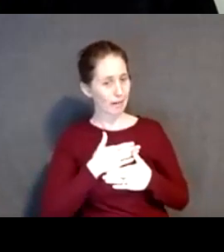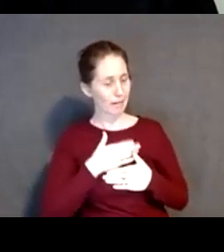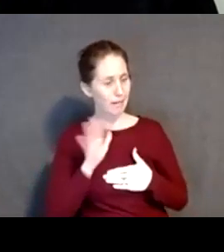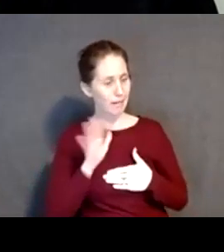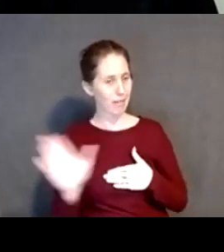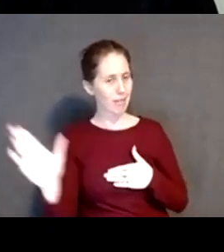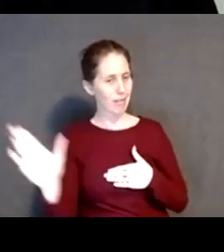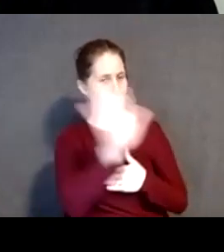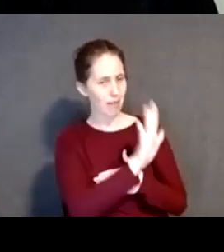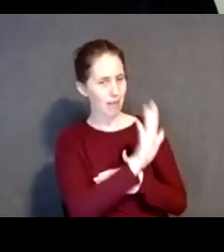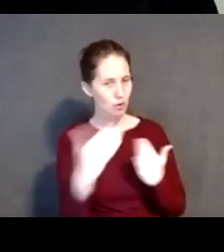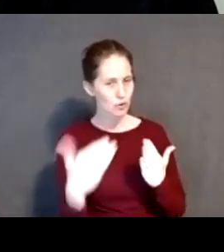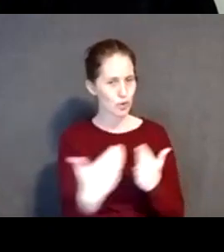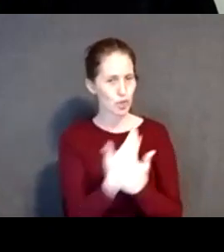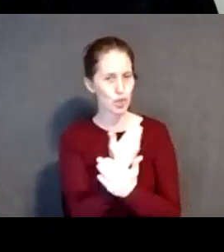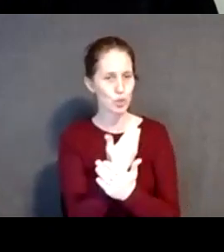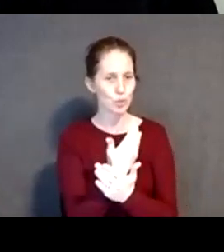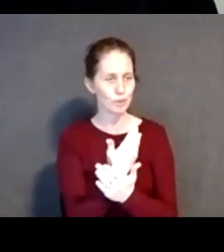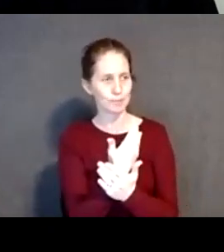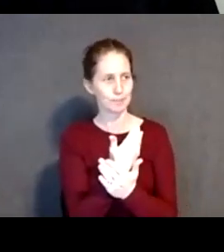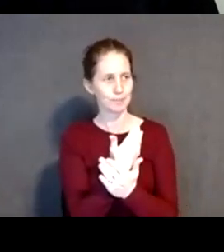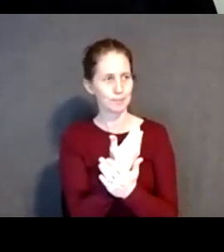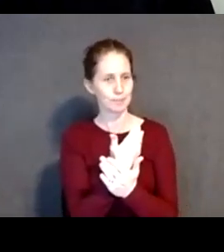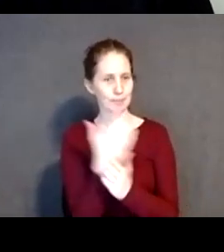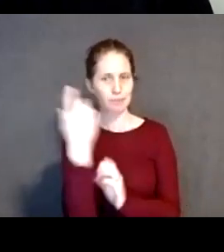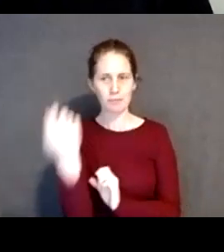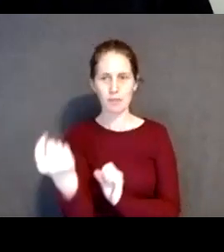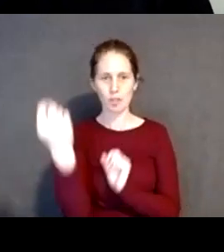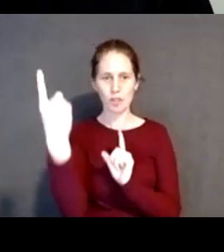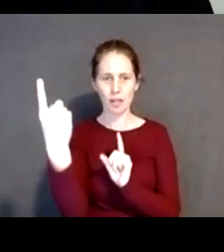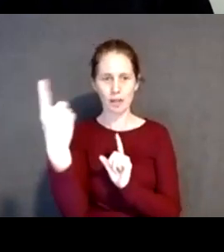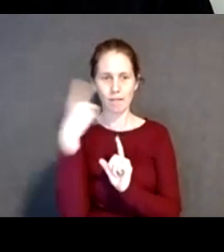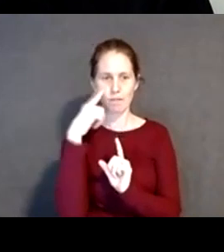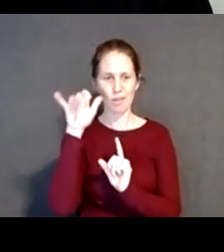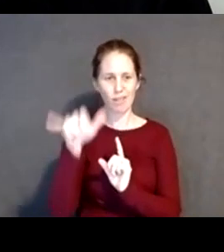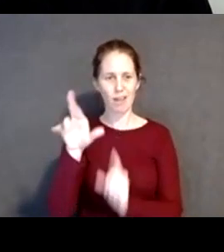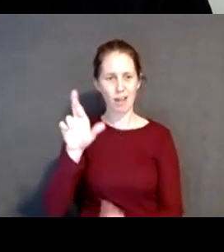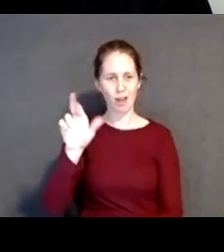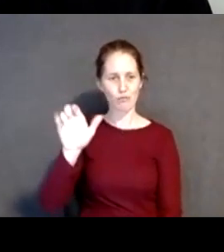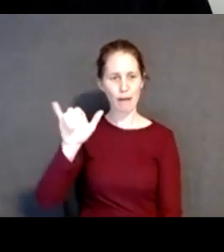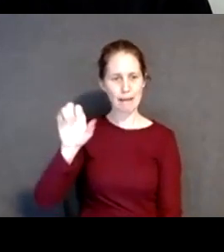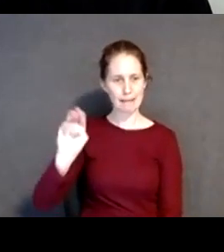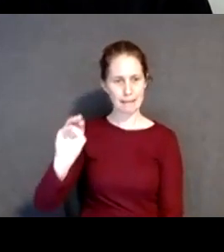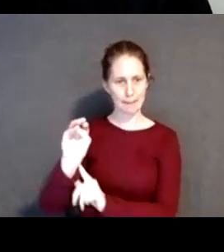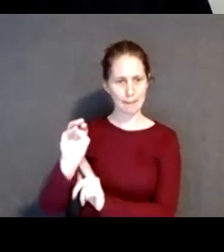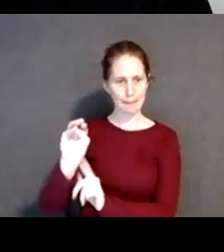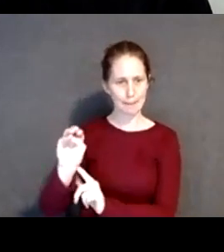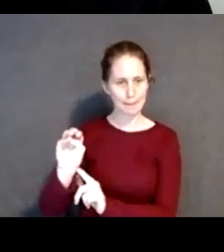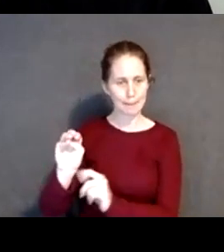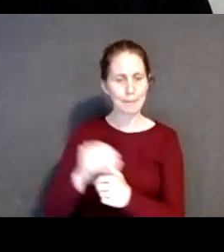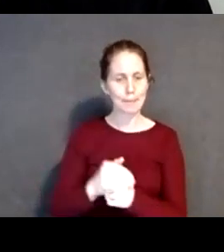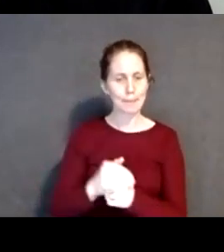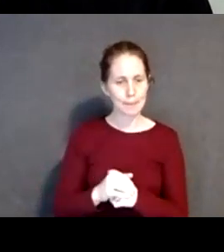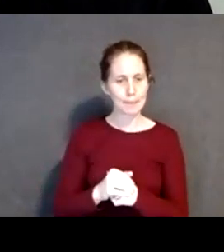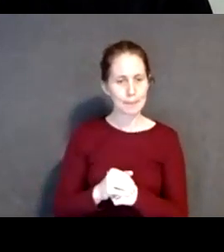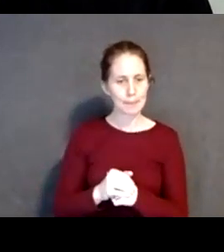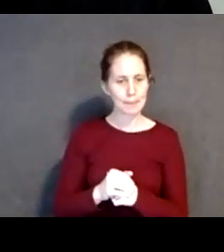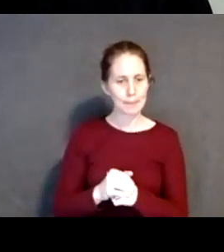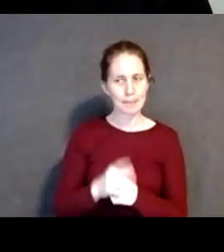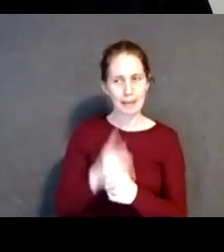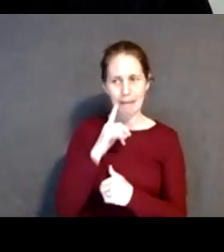their newfound understanding of that racism and is a